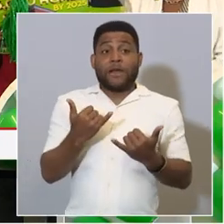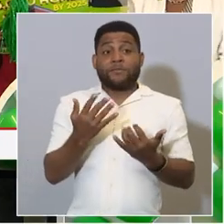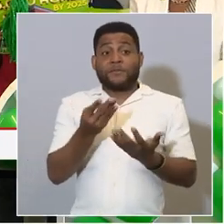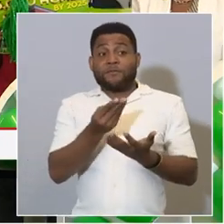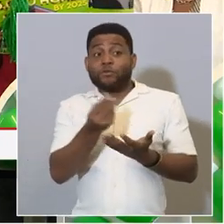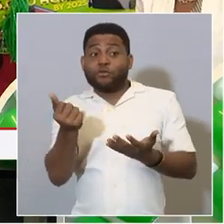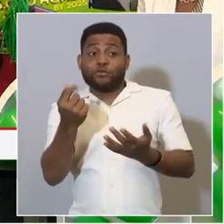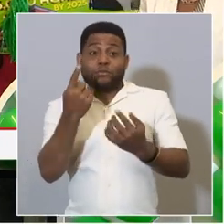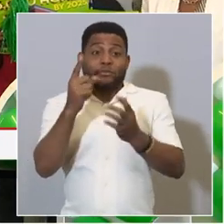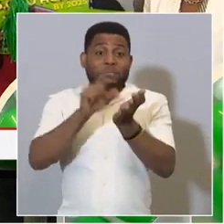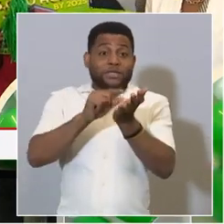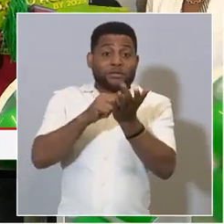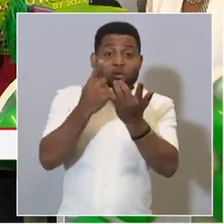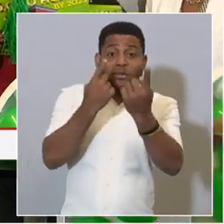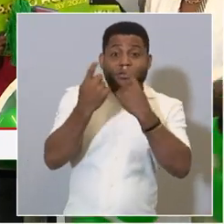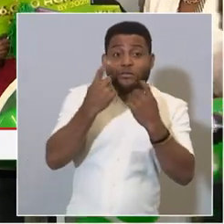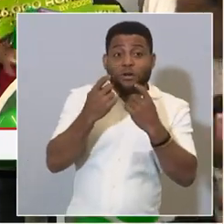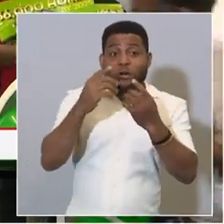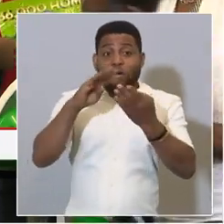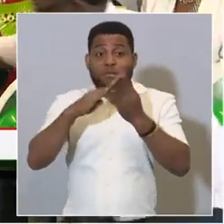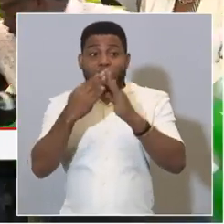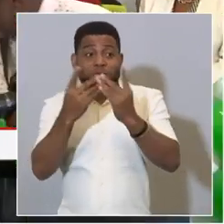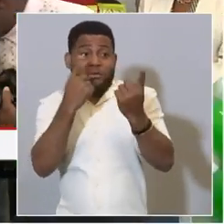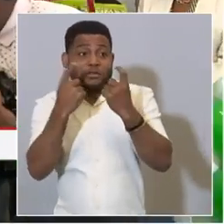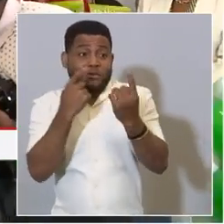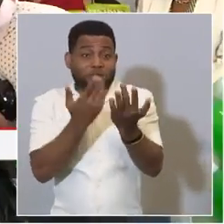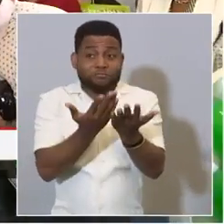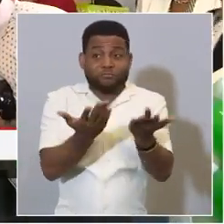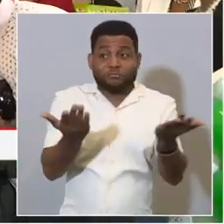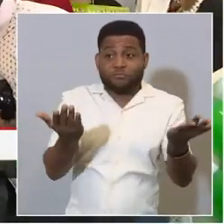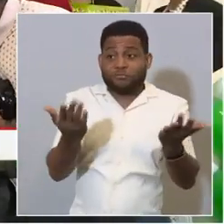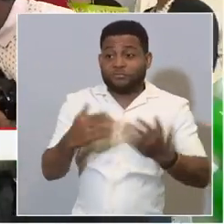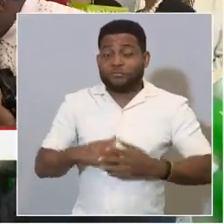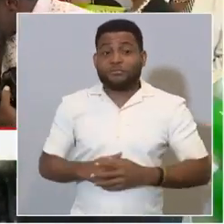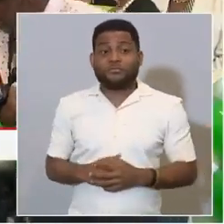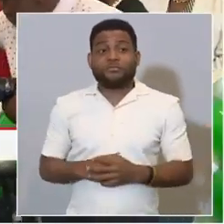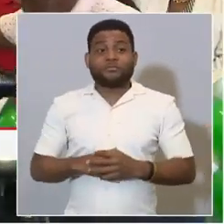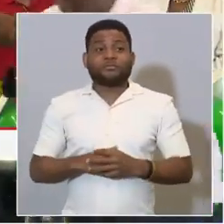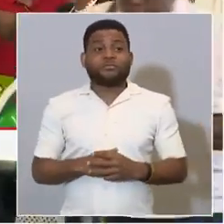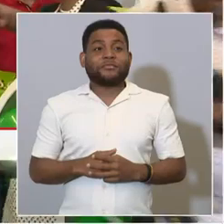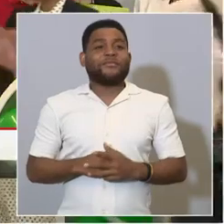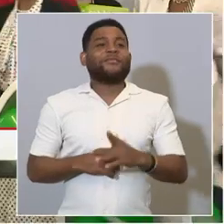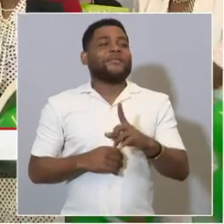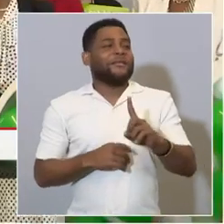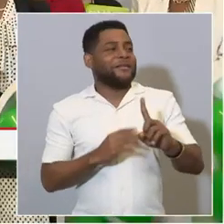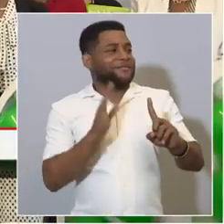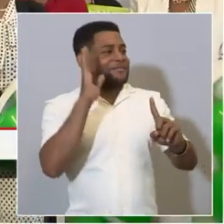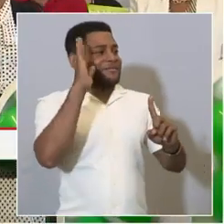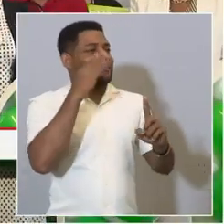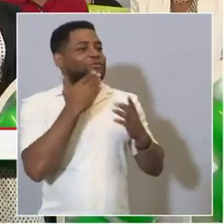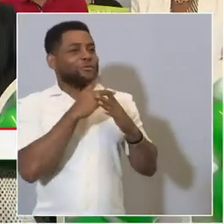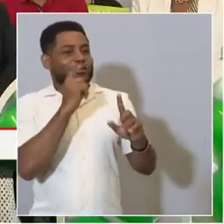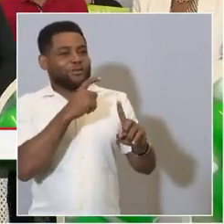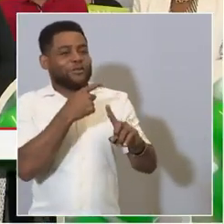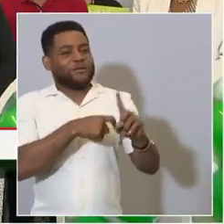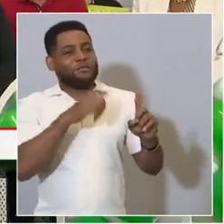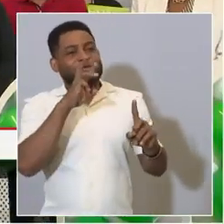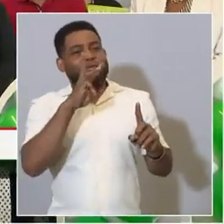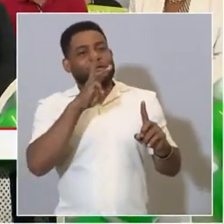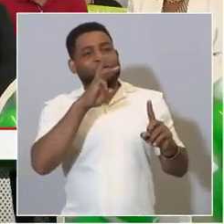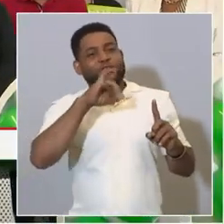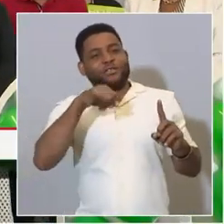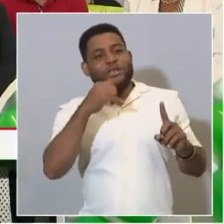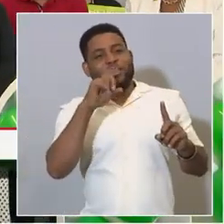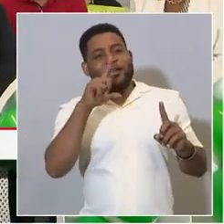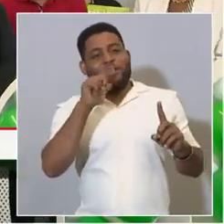questions. Thank you. Good morning, Mayor. This is Felicia from WJLA. And this is for yourself, the deputy,